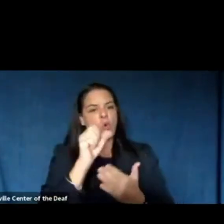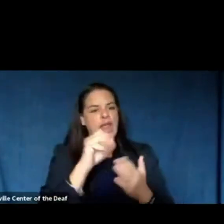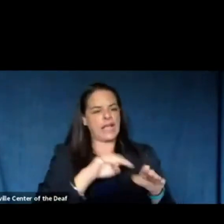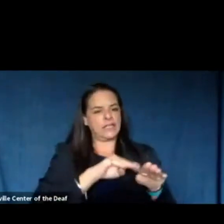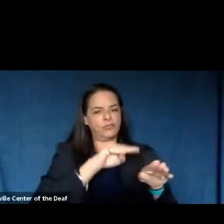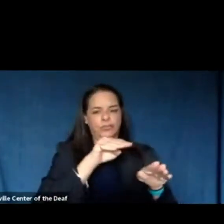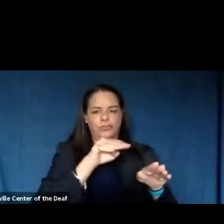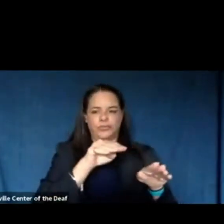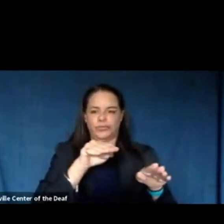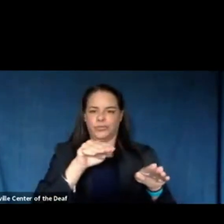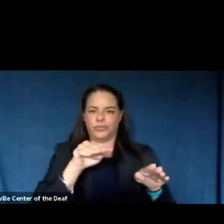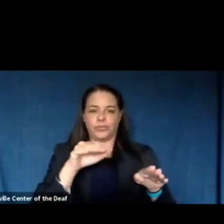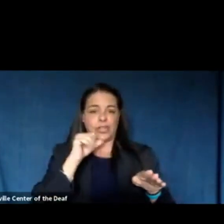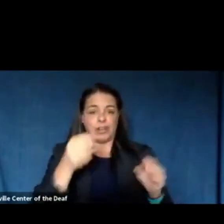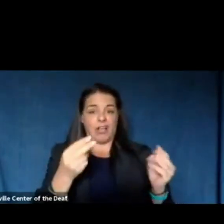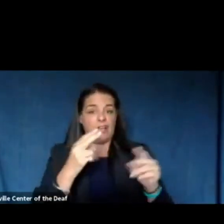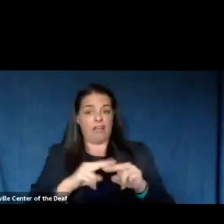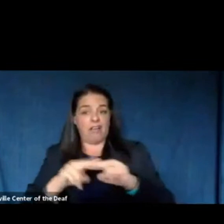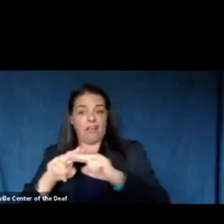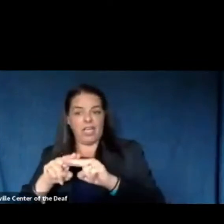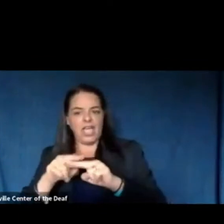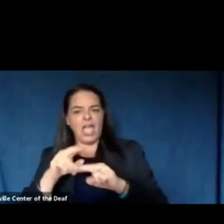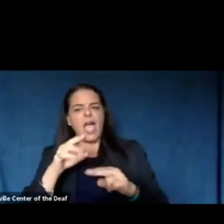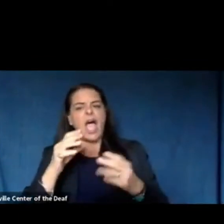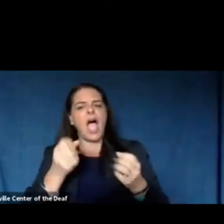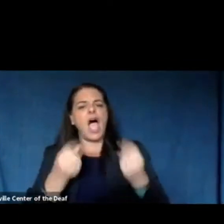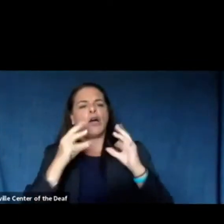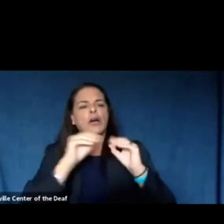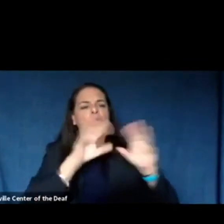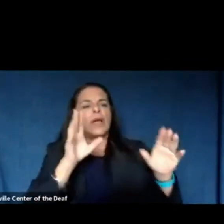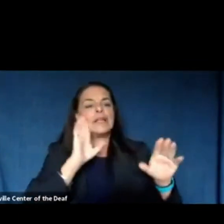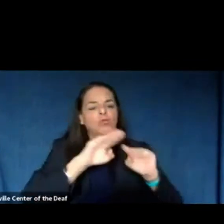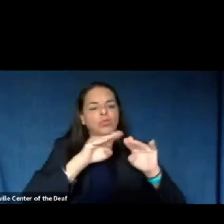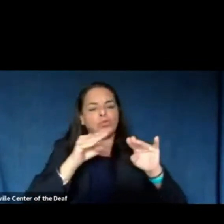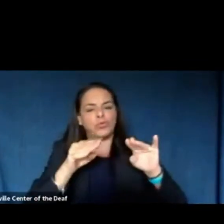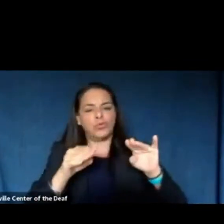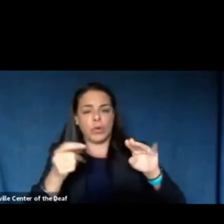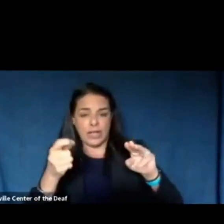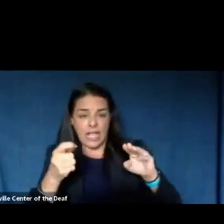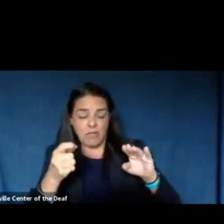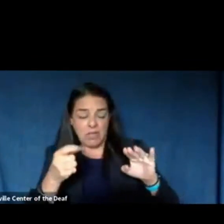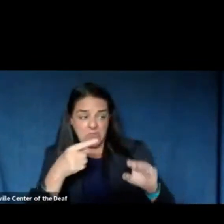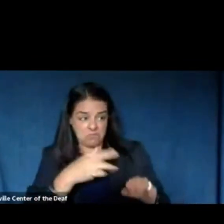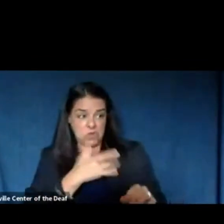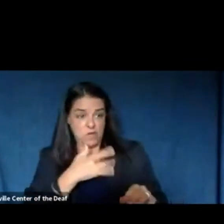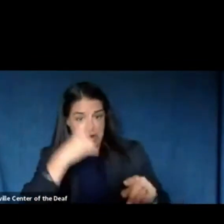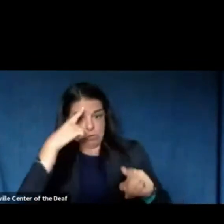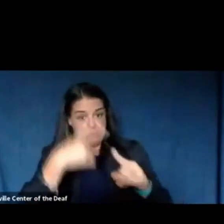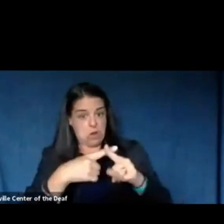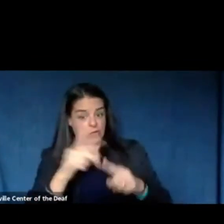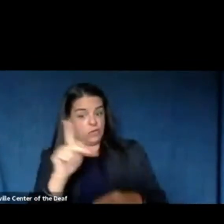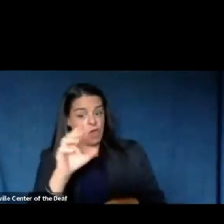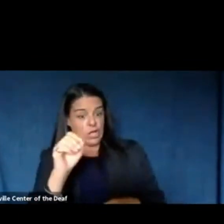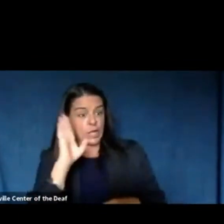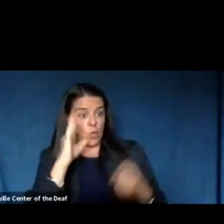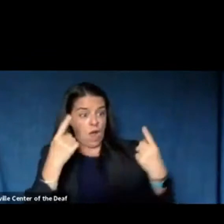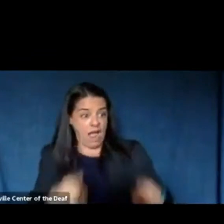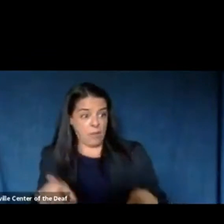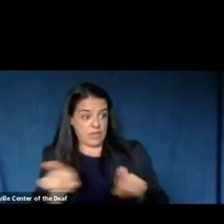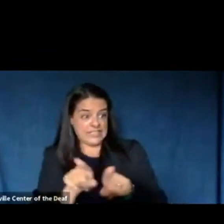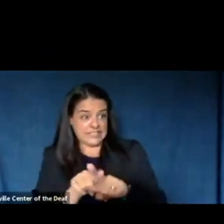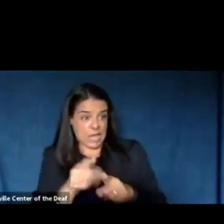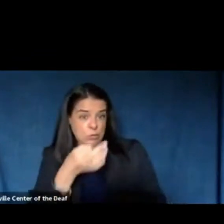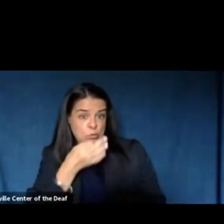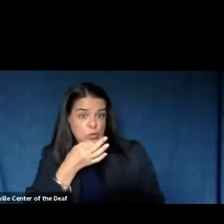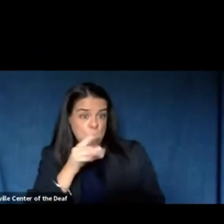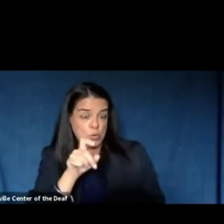increasing. The rate of transmission has declined slightly. Does that give you hope that Knox County will start to see that soon as well? I do. I looked at that